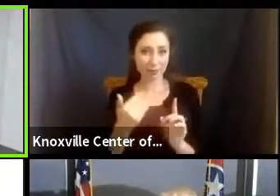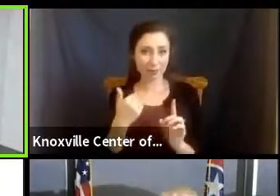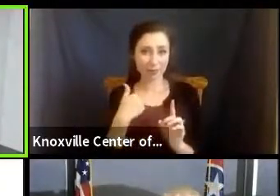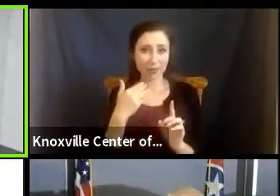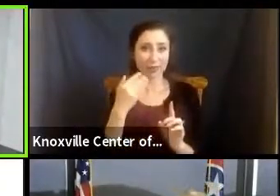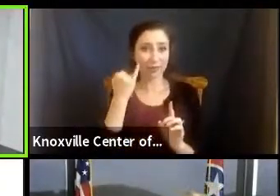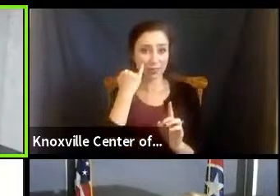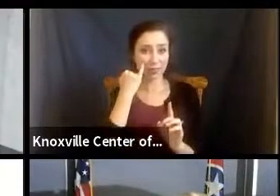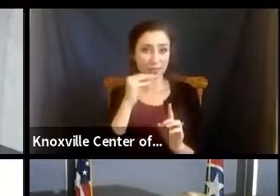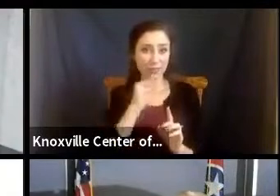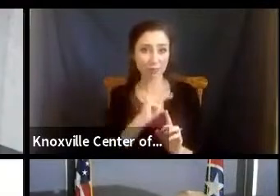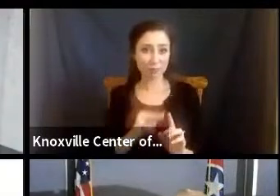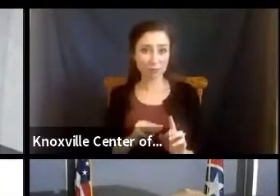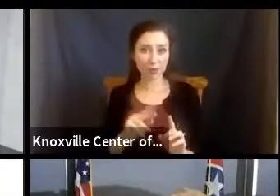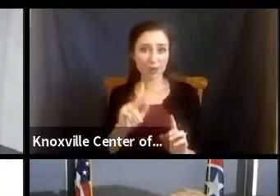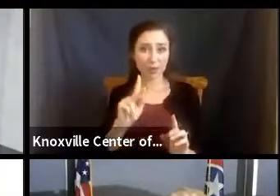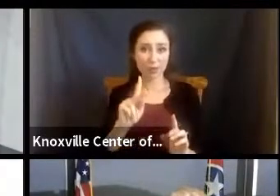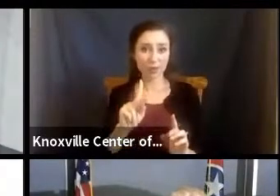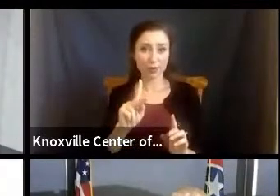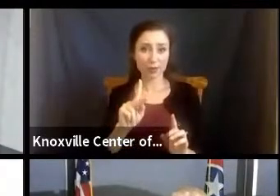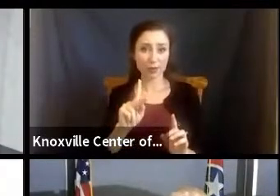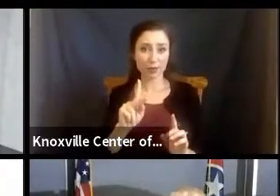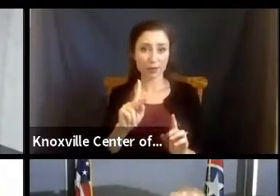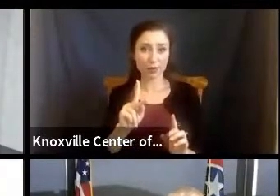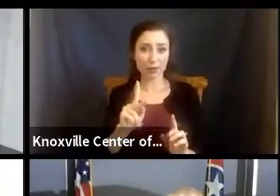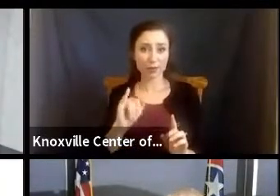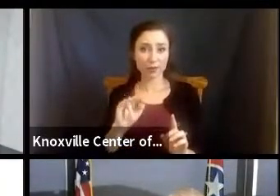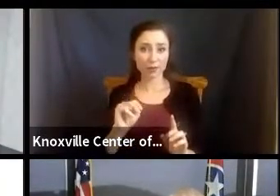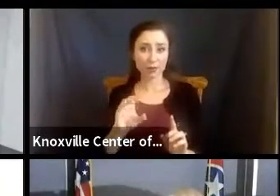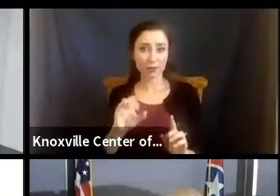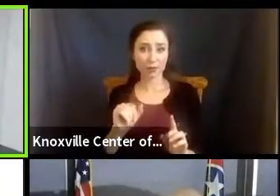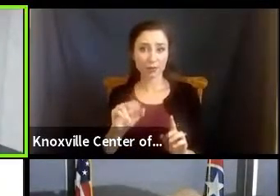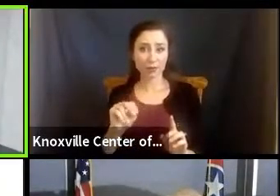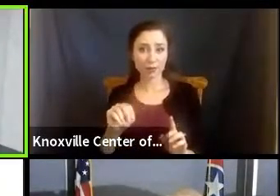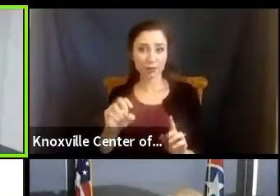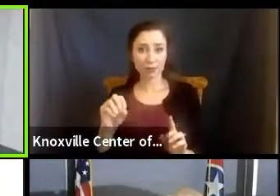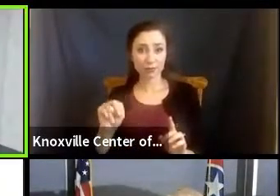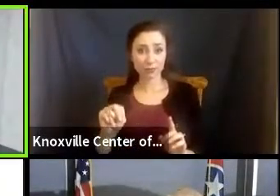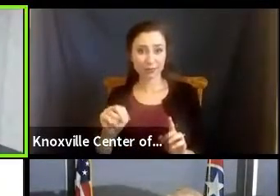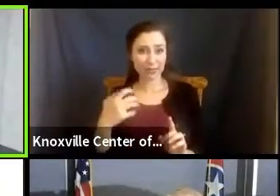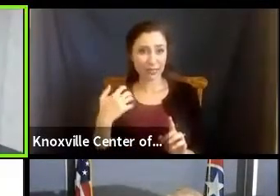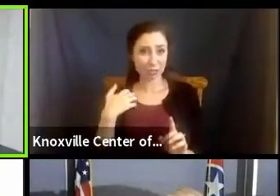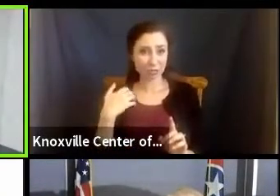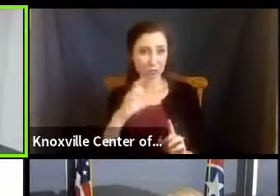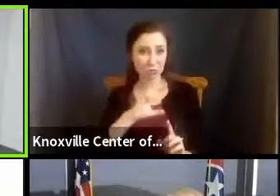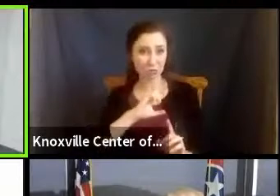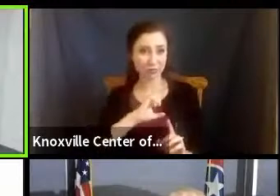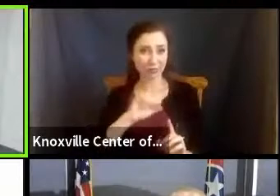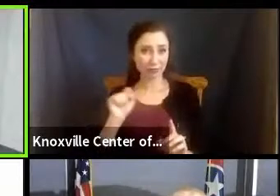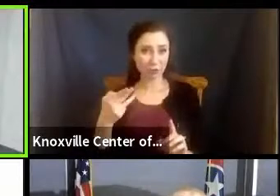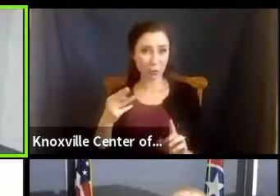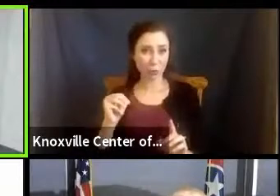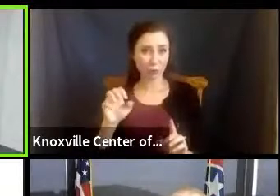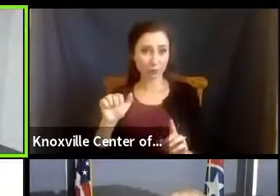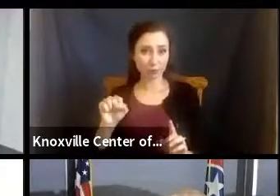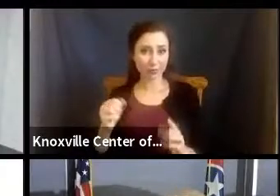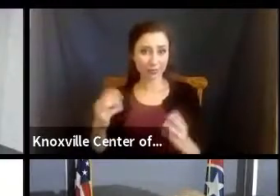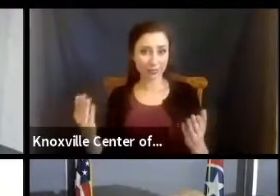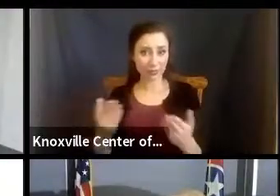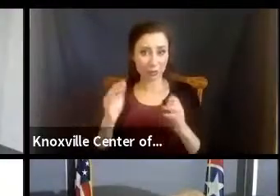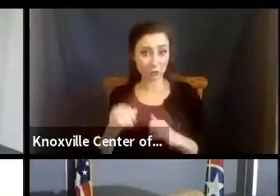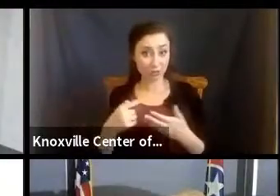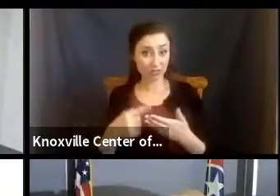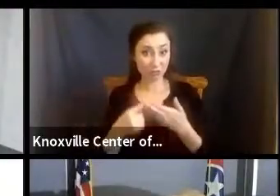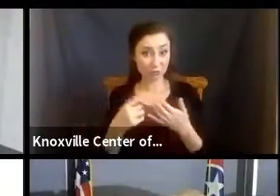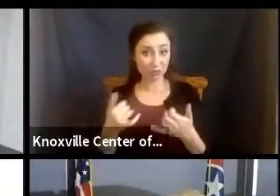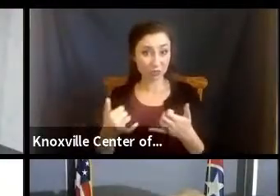Concanon and I think is Chief Thomas also on. If they wanted to speak, they could speak now. Oh, that